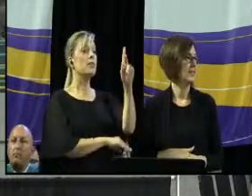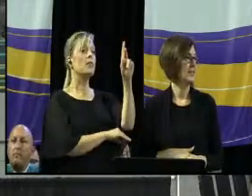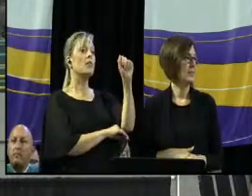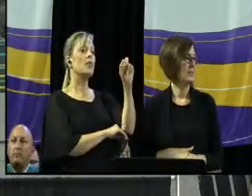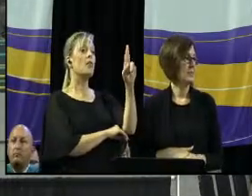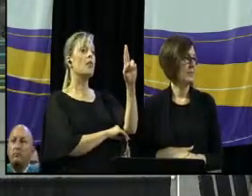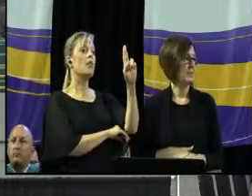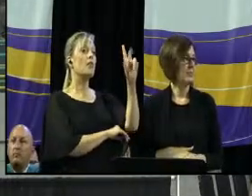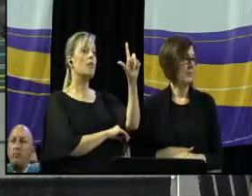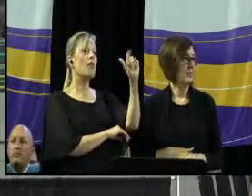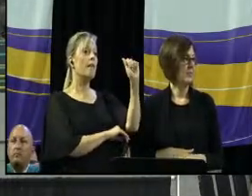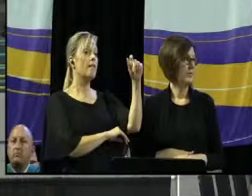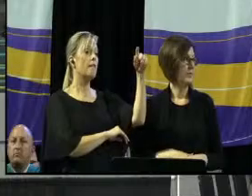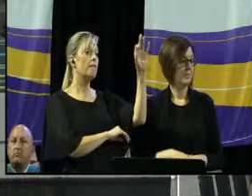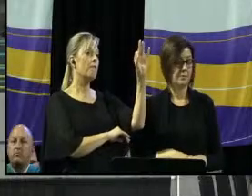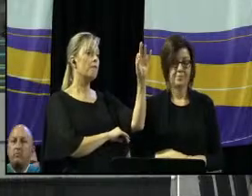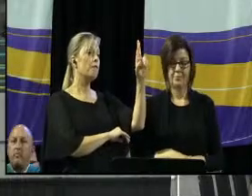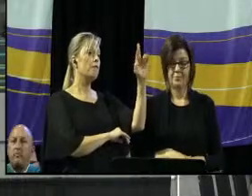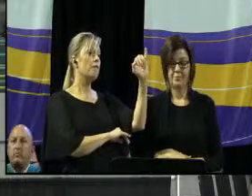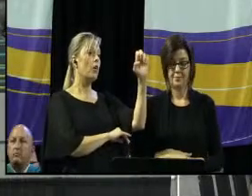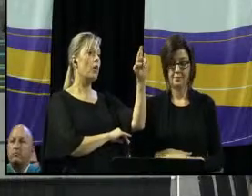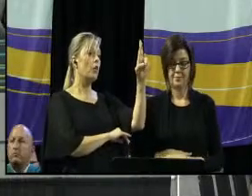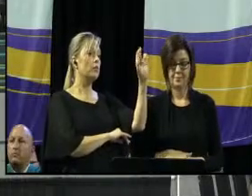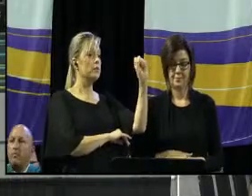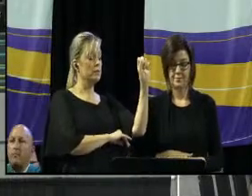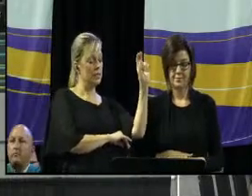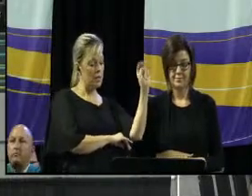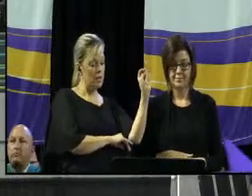Carla Paulette Frierson.